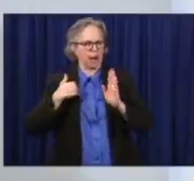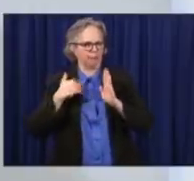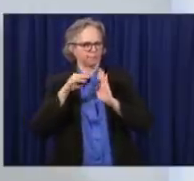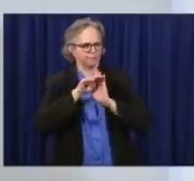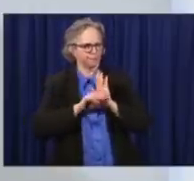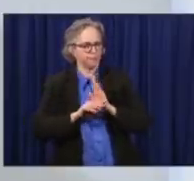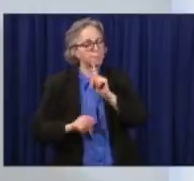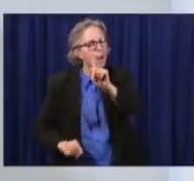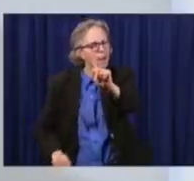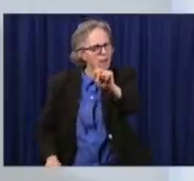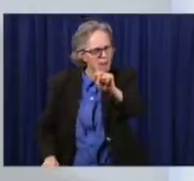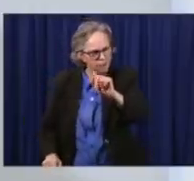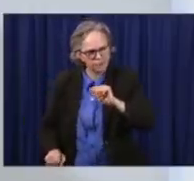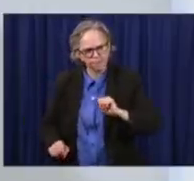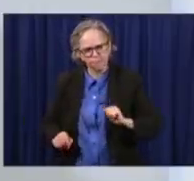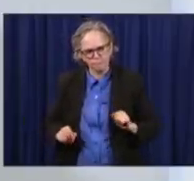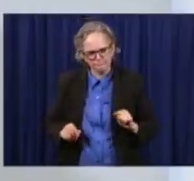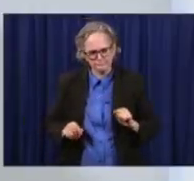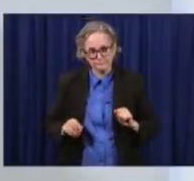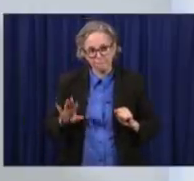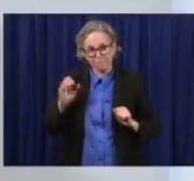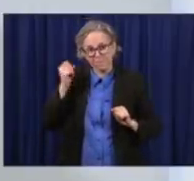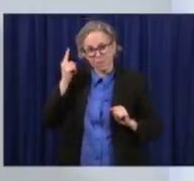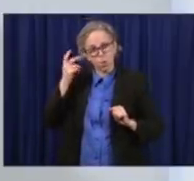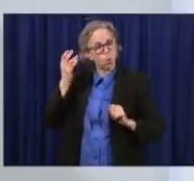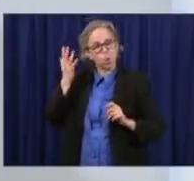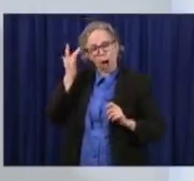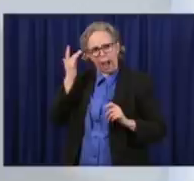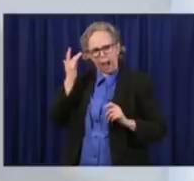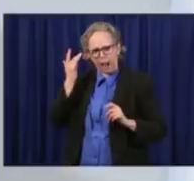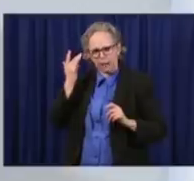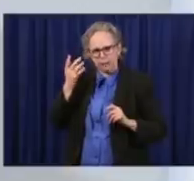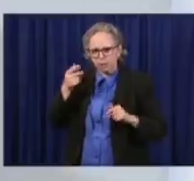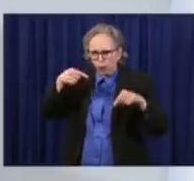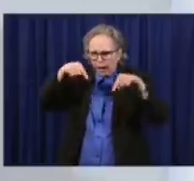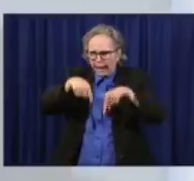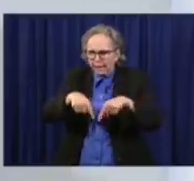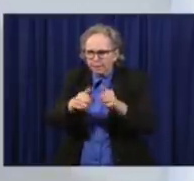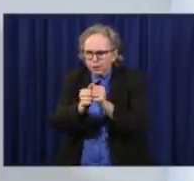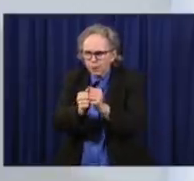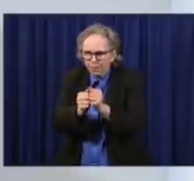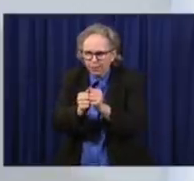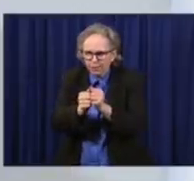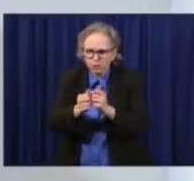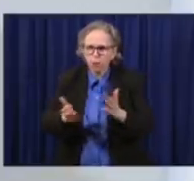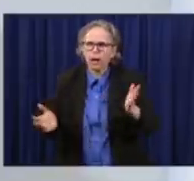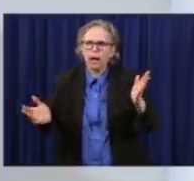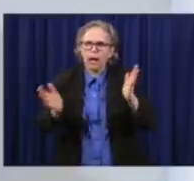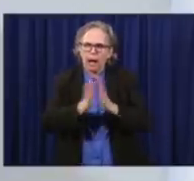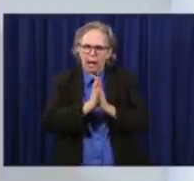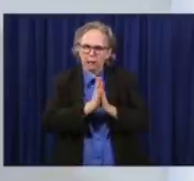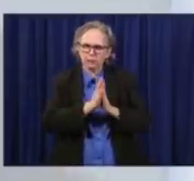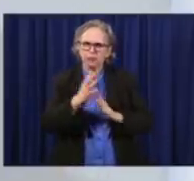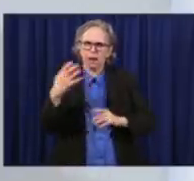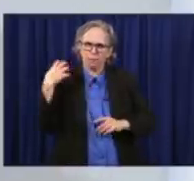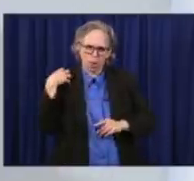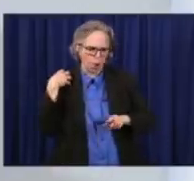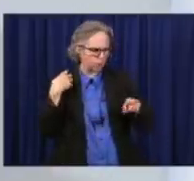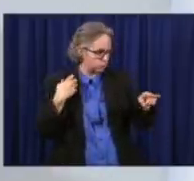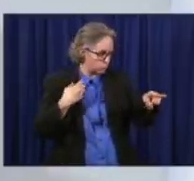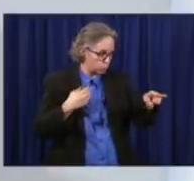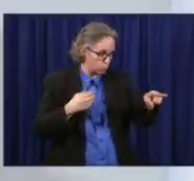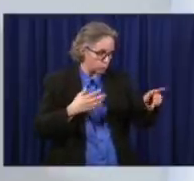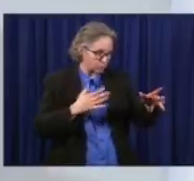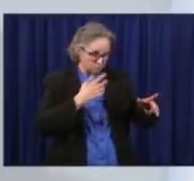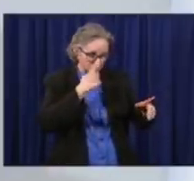this together again, when we've talked to employers, we've asked them to recognize that this is a transition period. And there are going to be